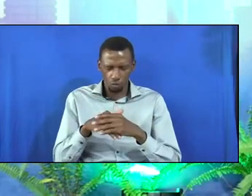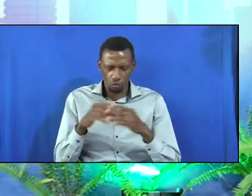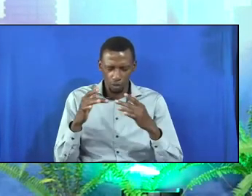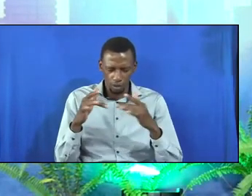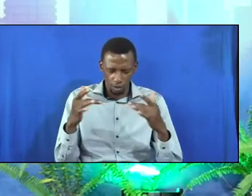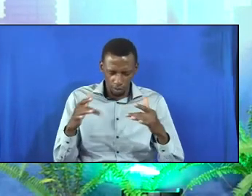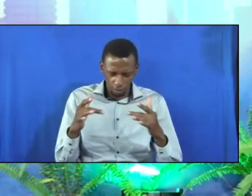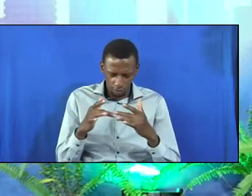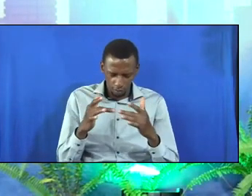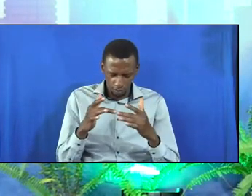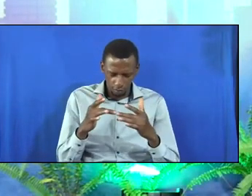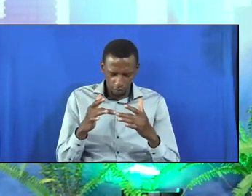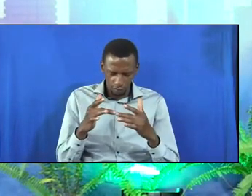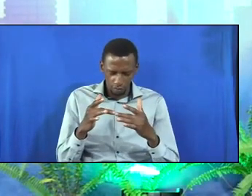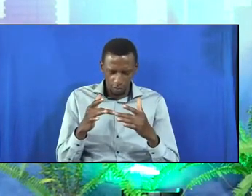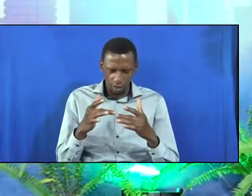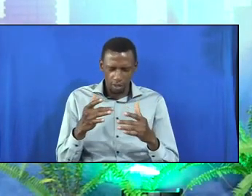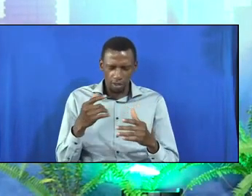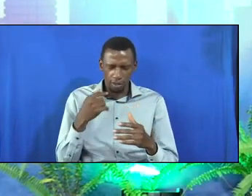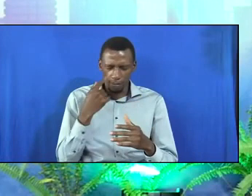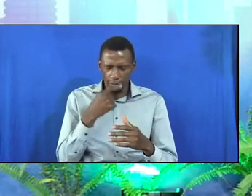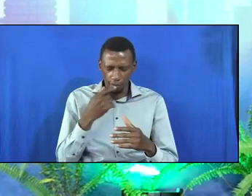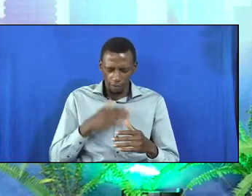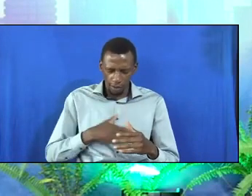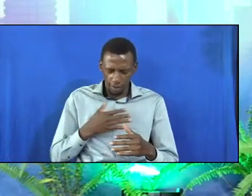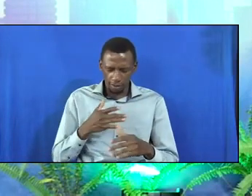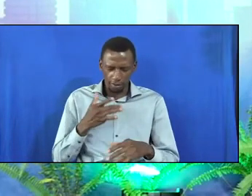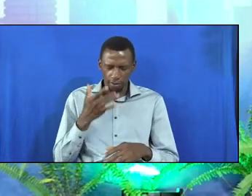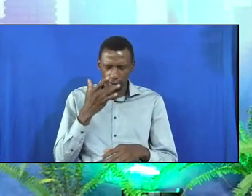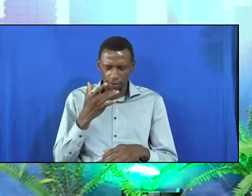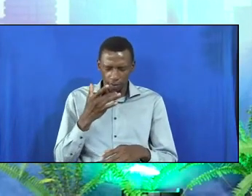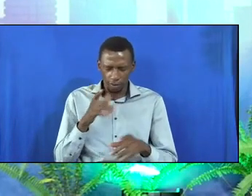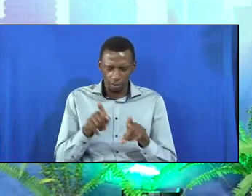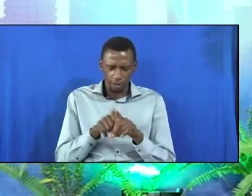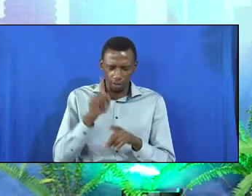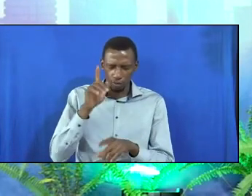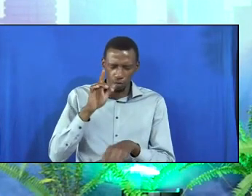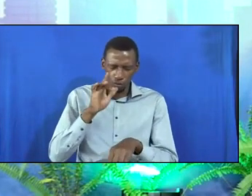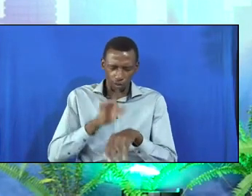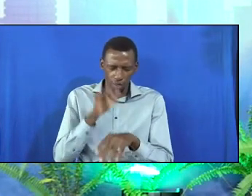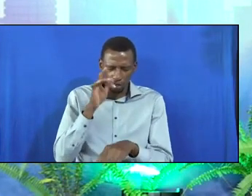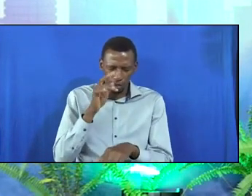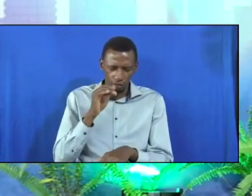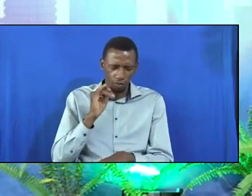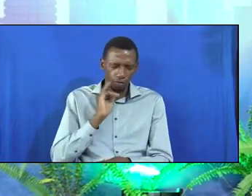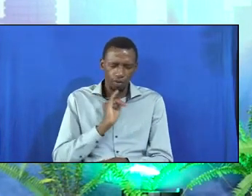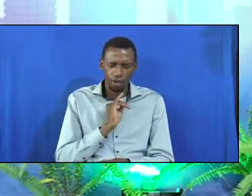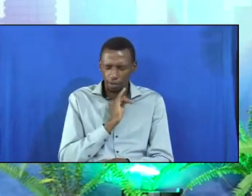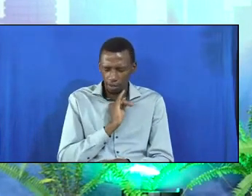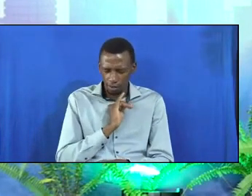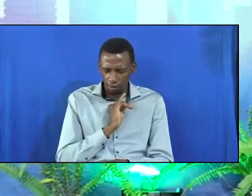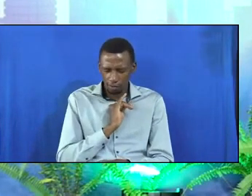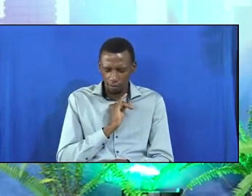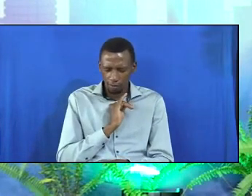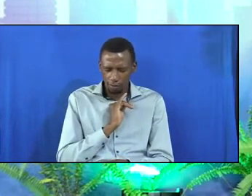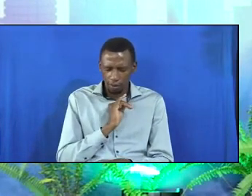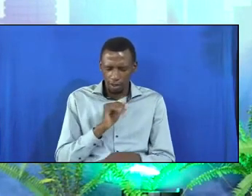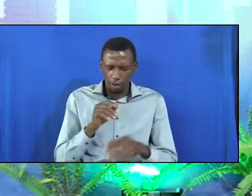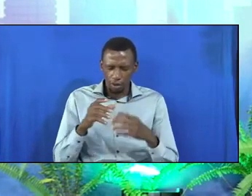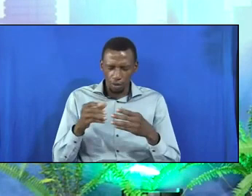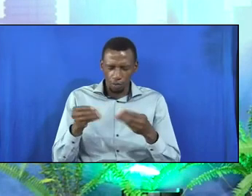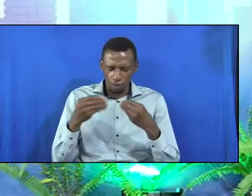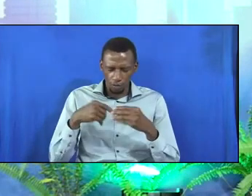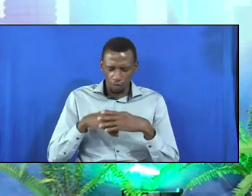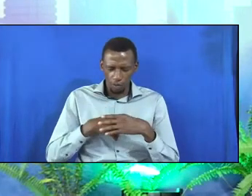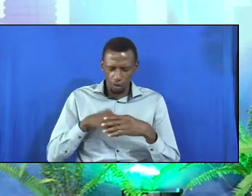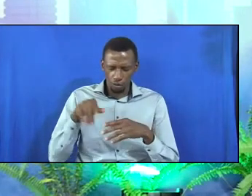Lord. Touch my lips with coals of fire, as you did touch those of Isaiah. put your words in me like you did put to Jeremiah, and